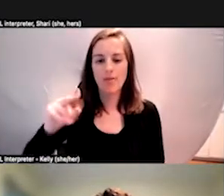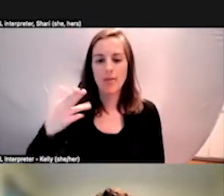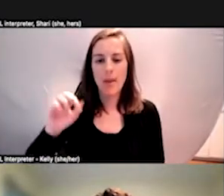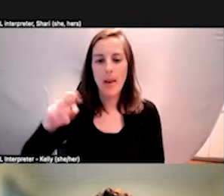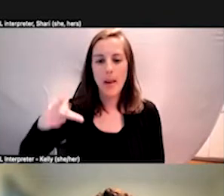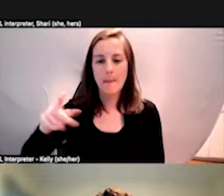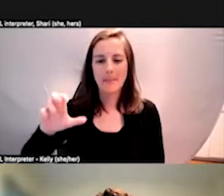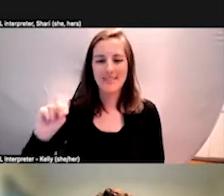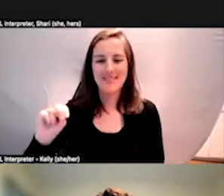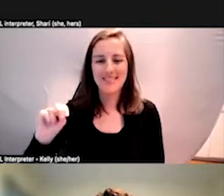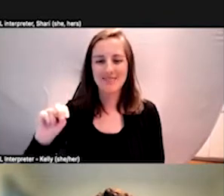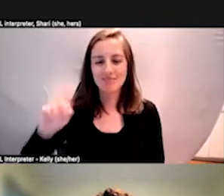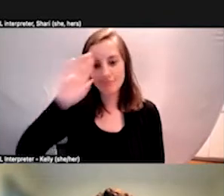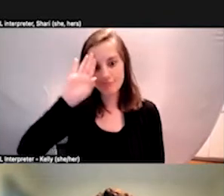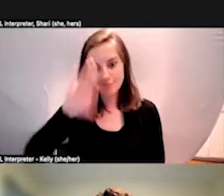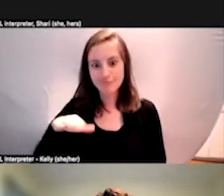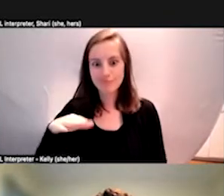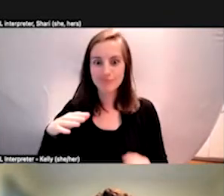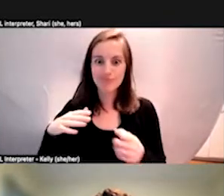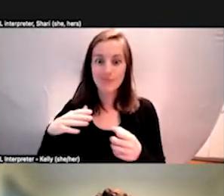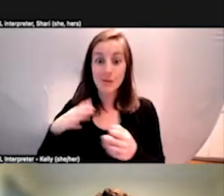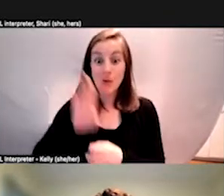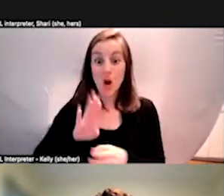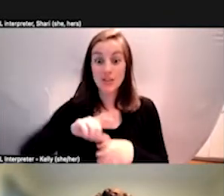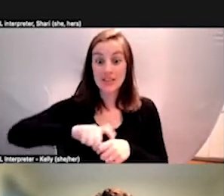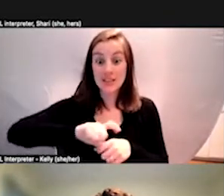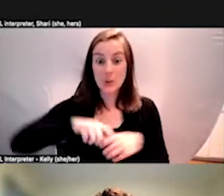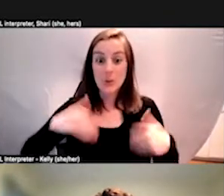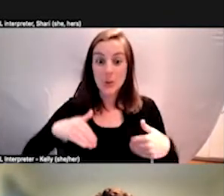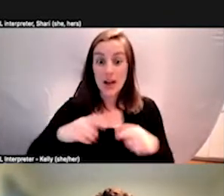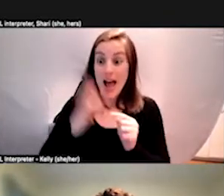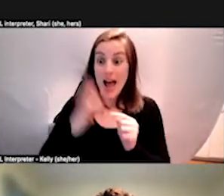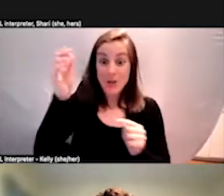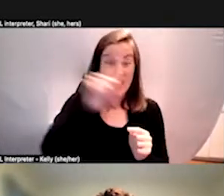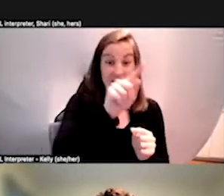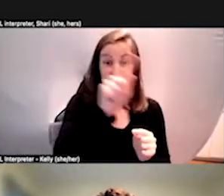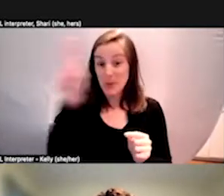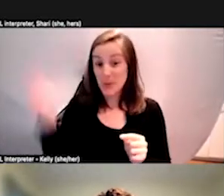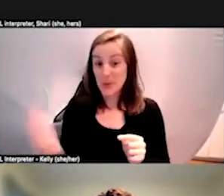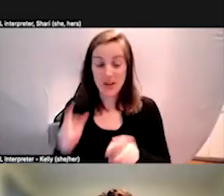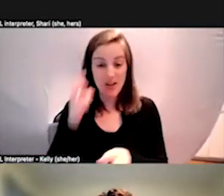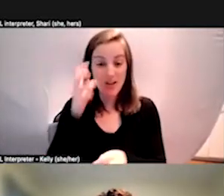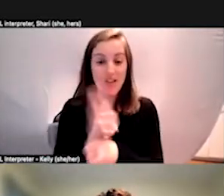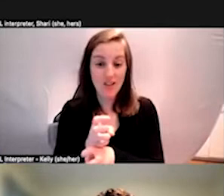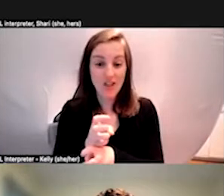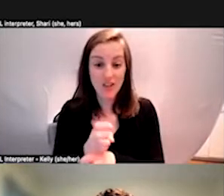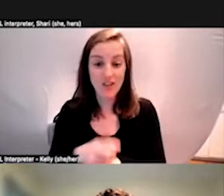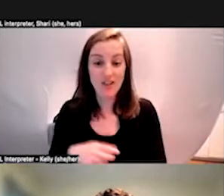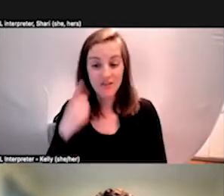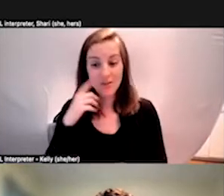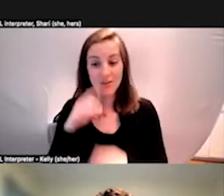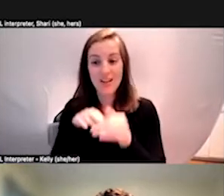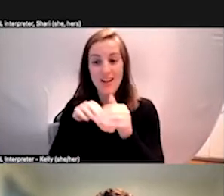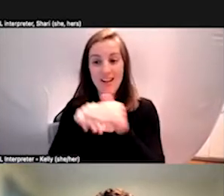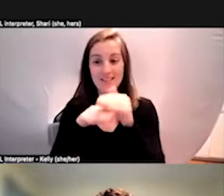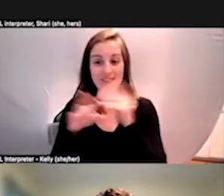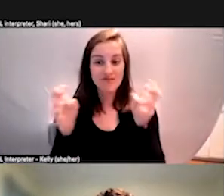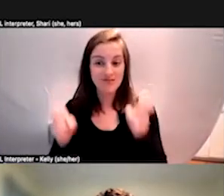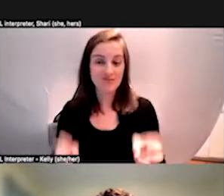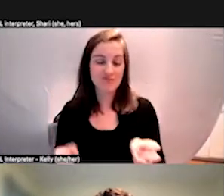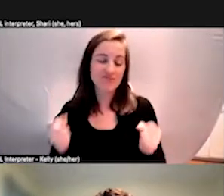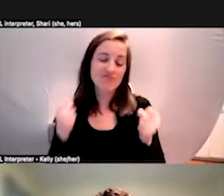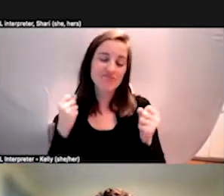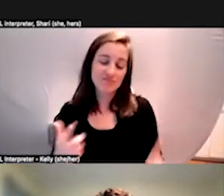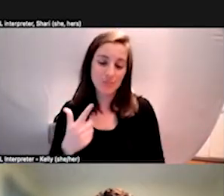know that location is definitely an access issue where so much of gender affirmation care